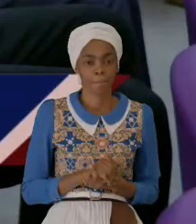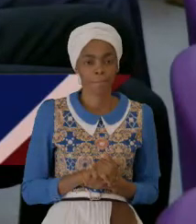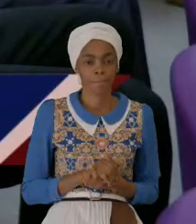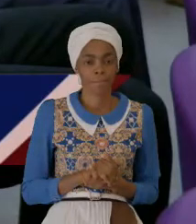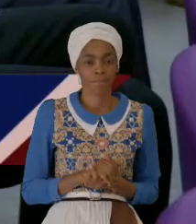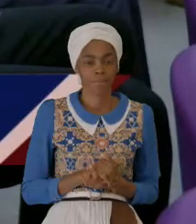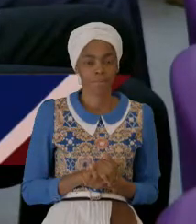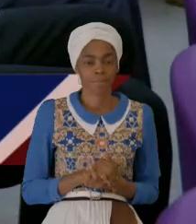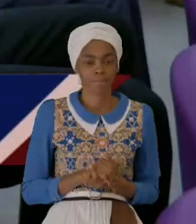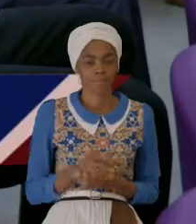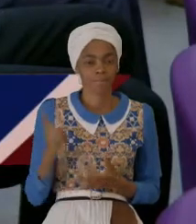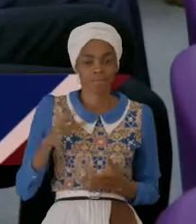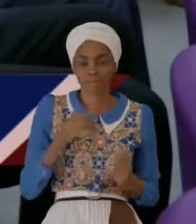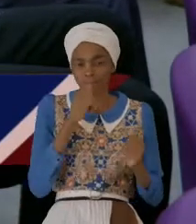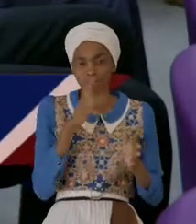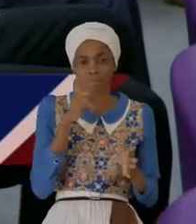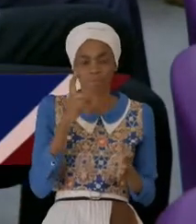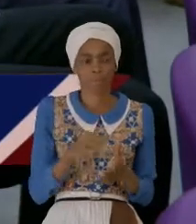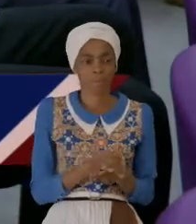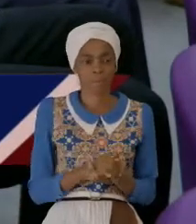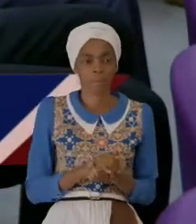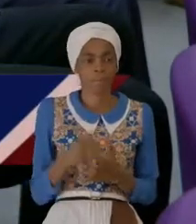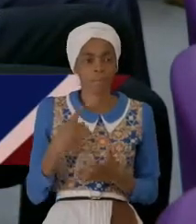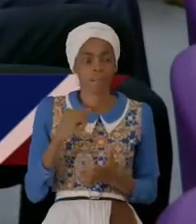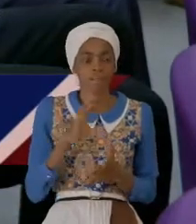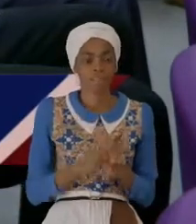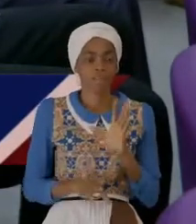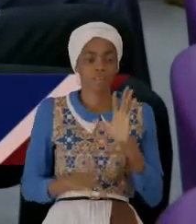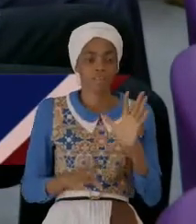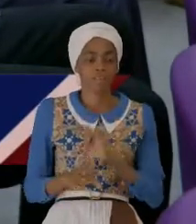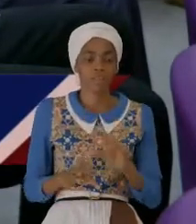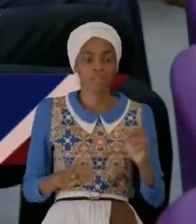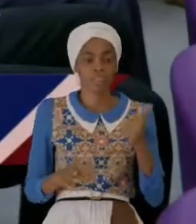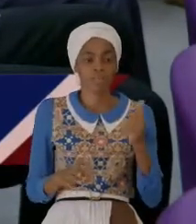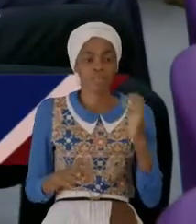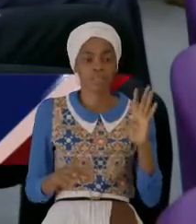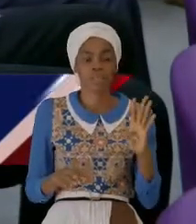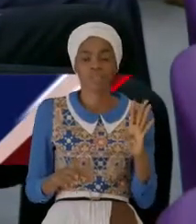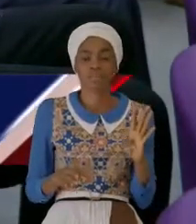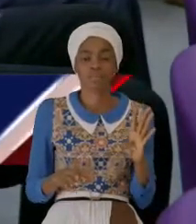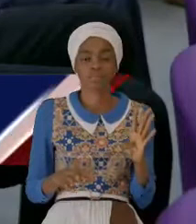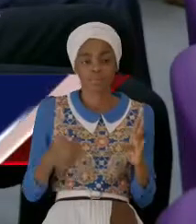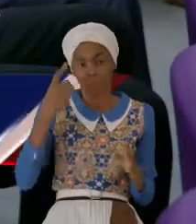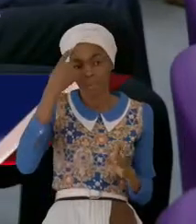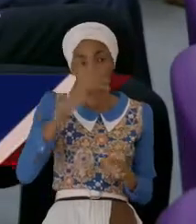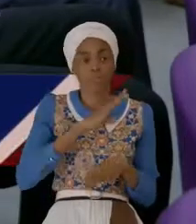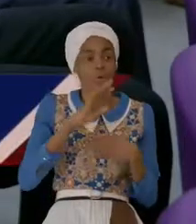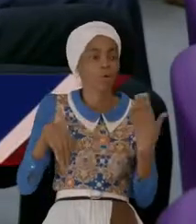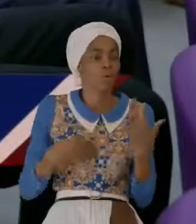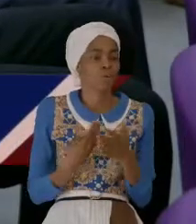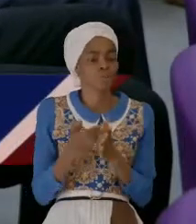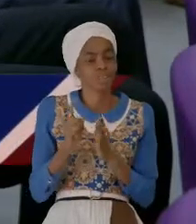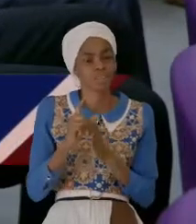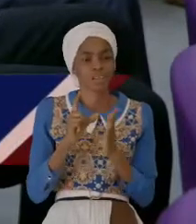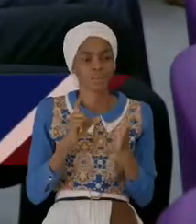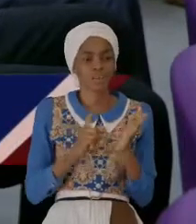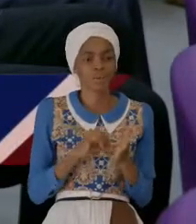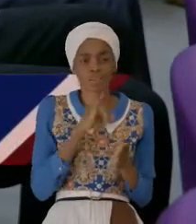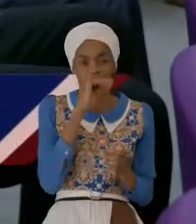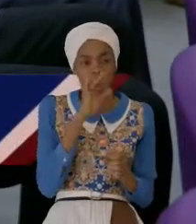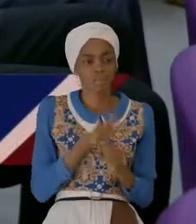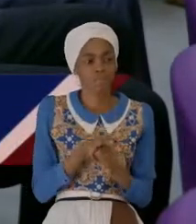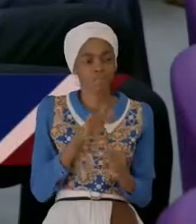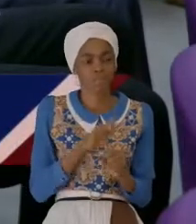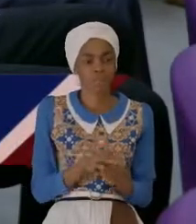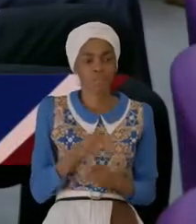God bless you look at Galatians chapter 5 verse 14. for all the law is